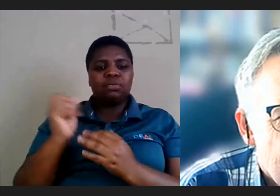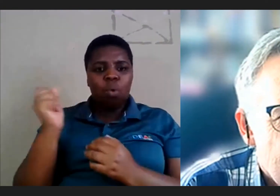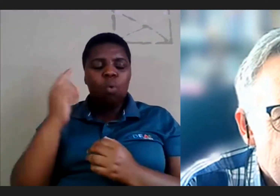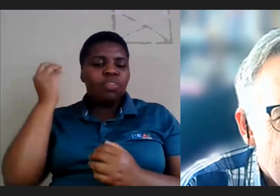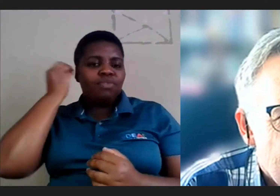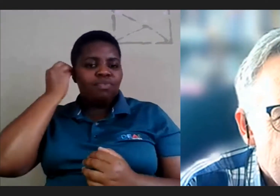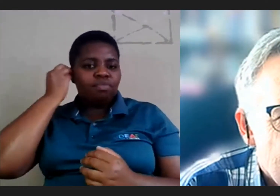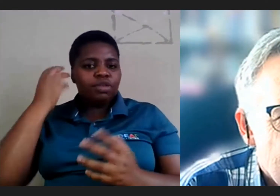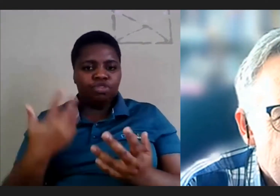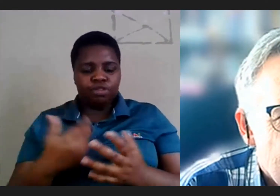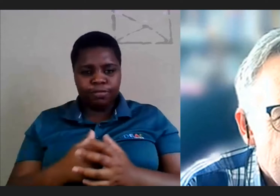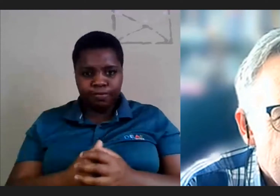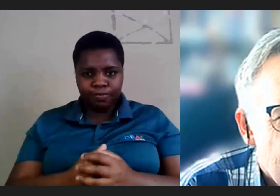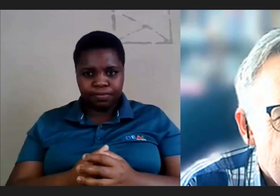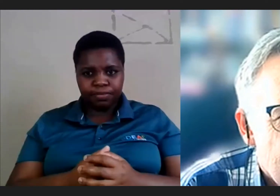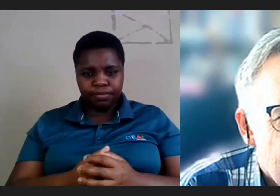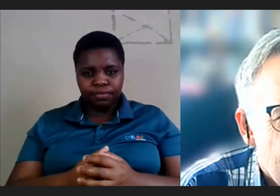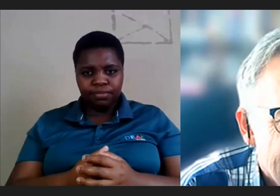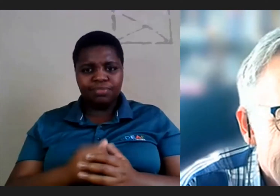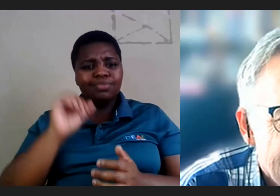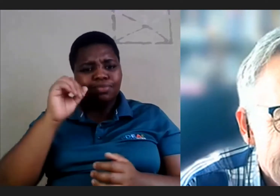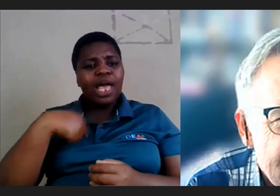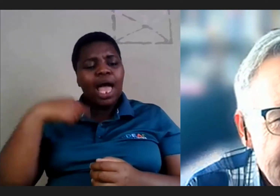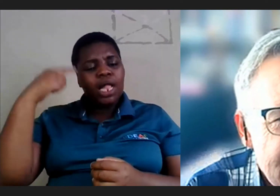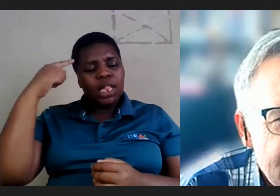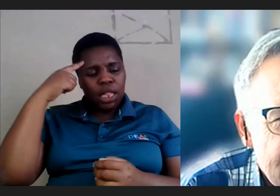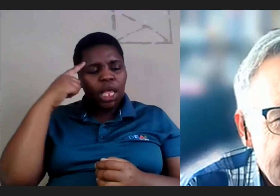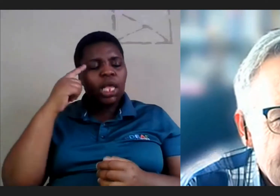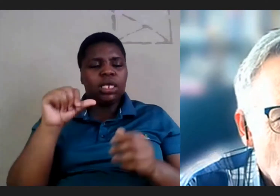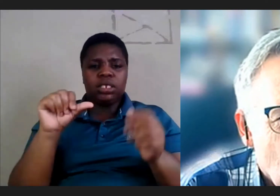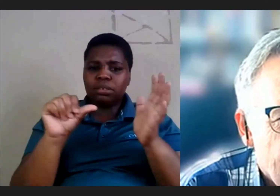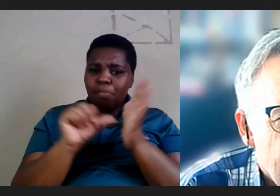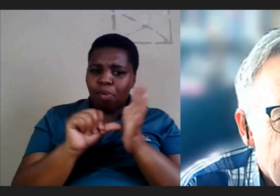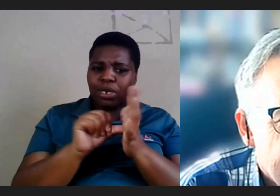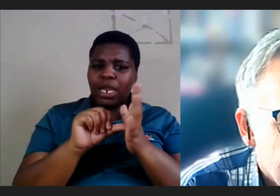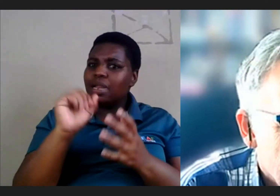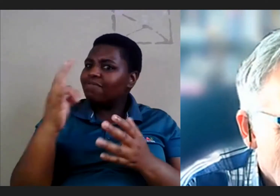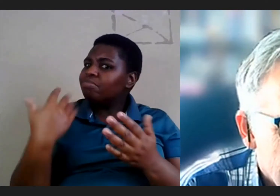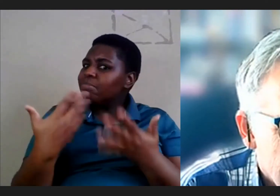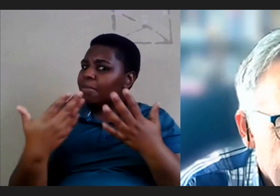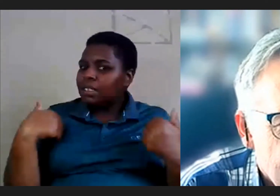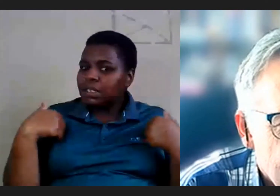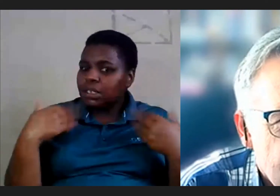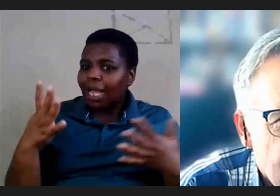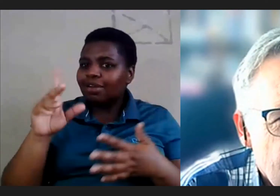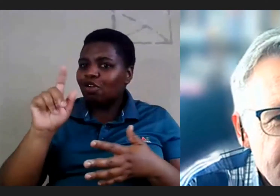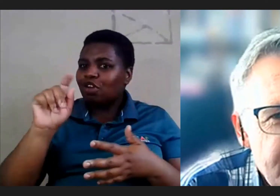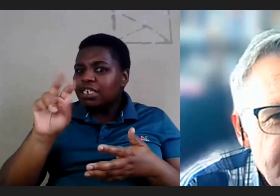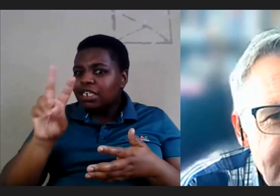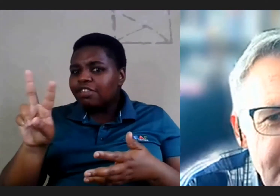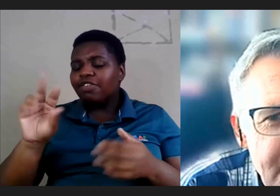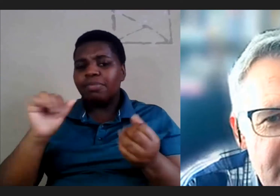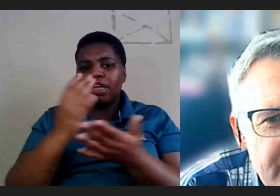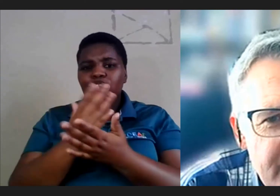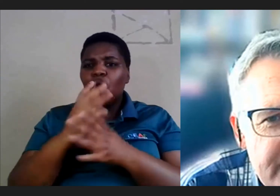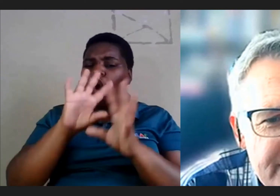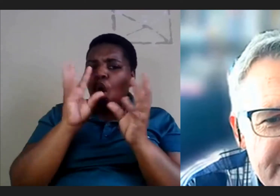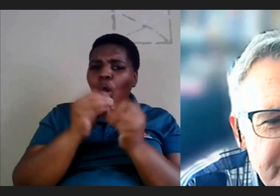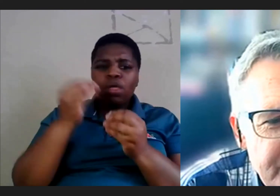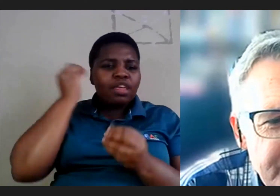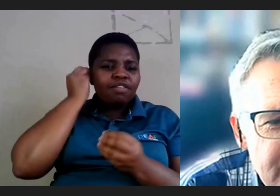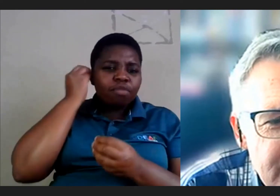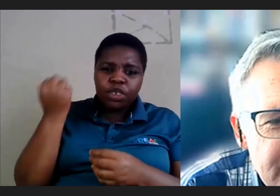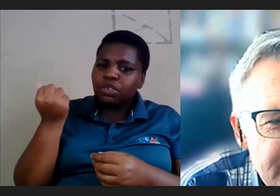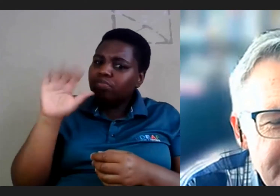one would then just have to look at how people can hear and see what the messages are that are being put across.